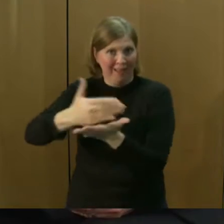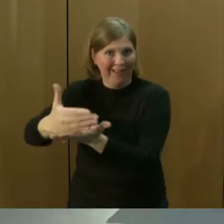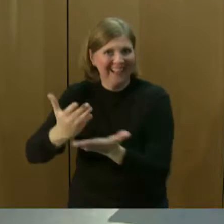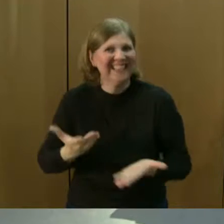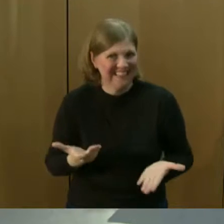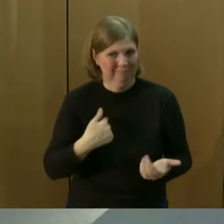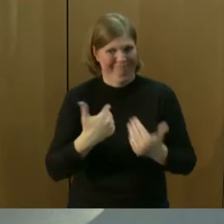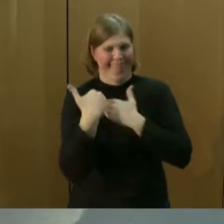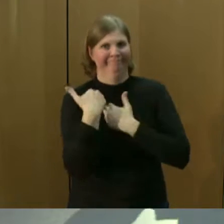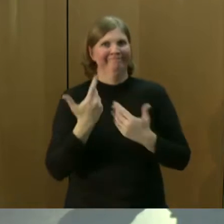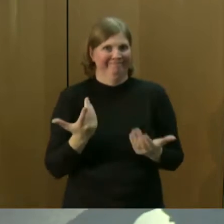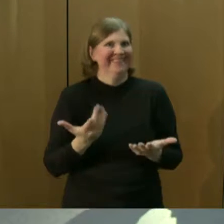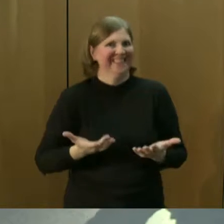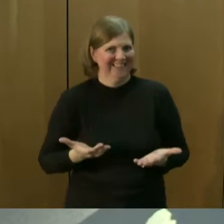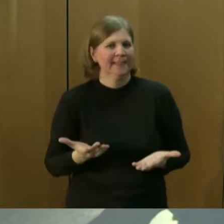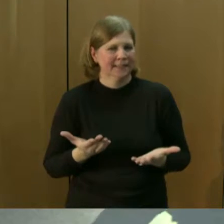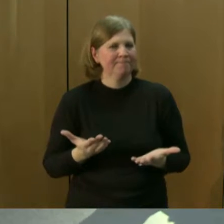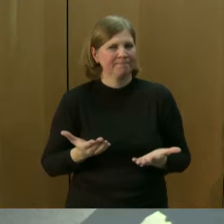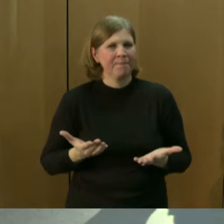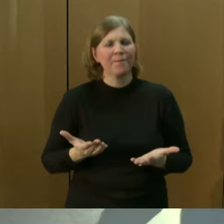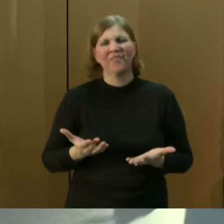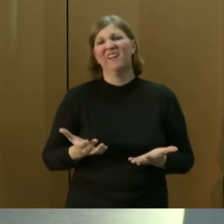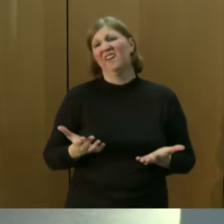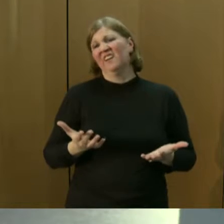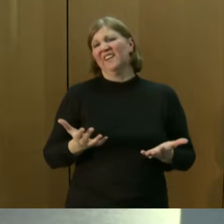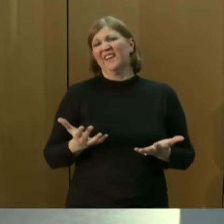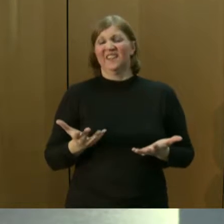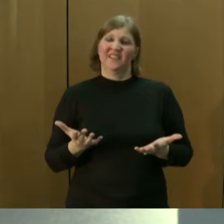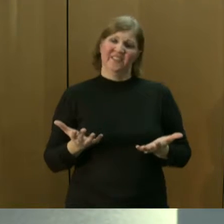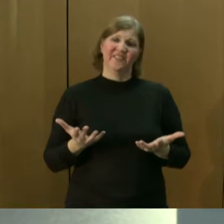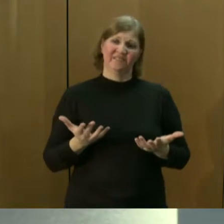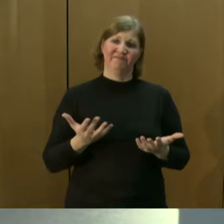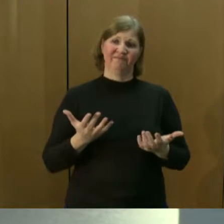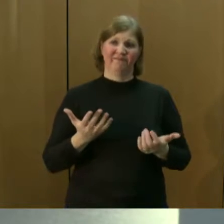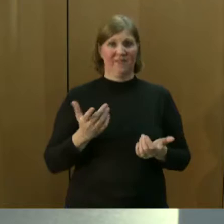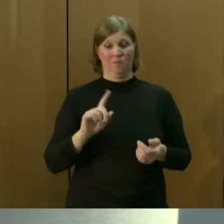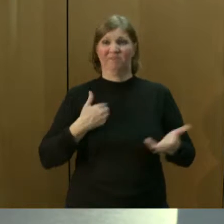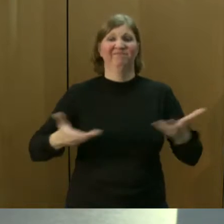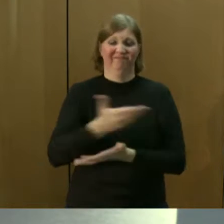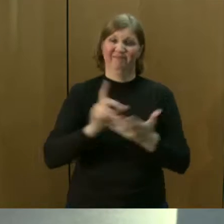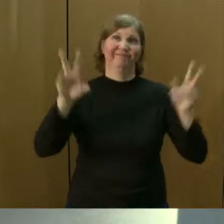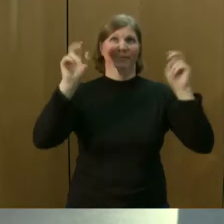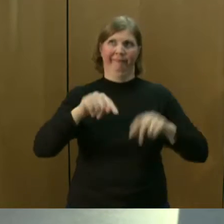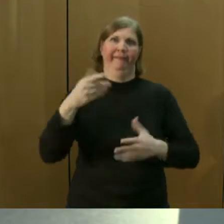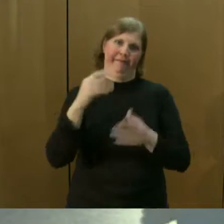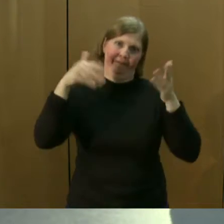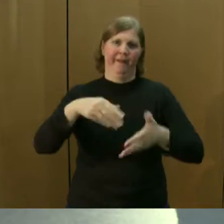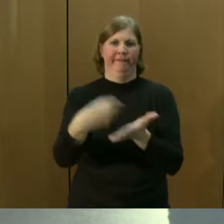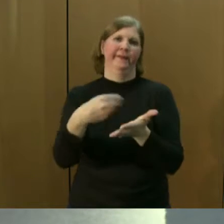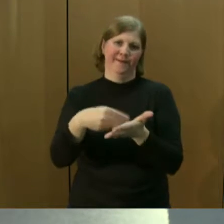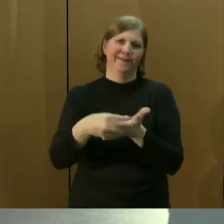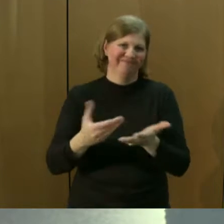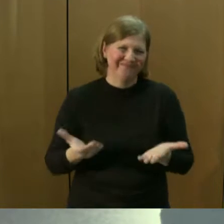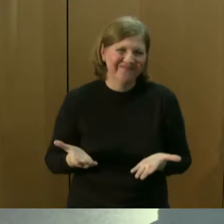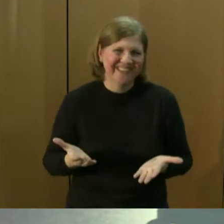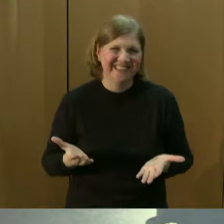So I think, we're talking kind of money just now. It's one of those things, there's no real answer, but I'm going to ask Robin